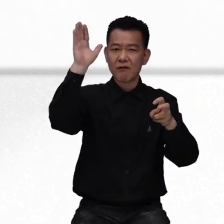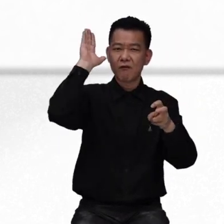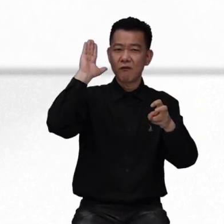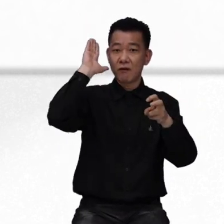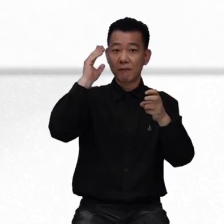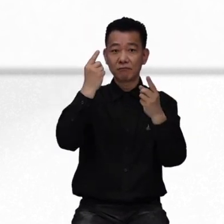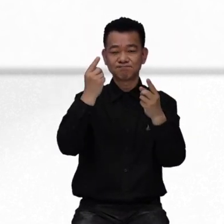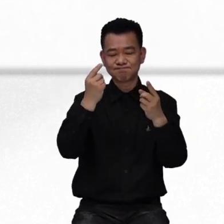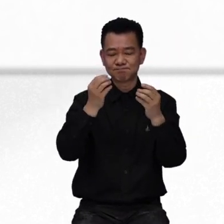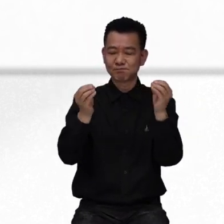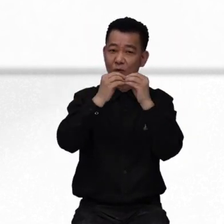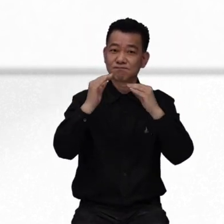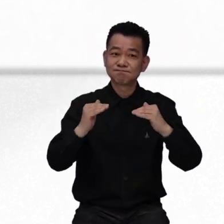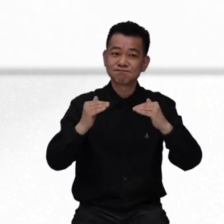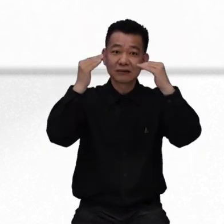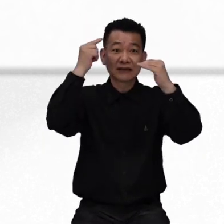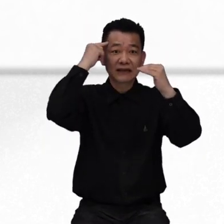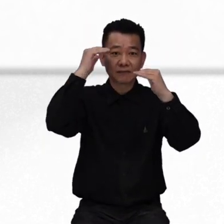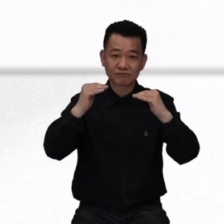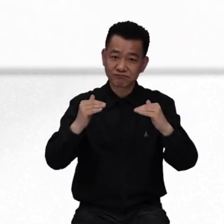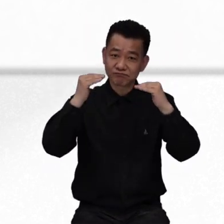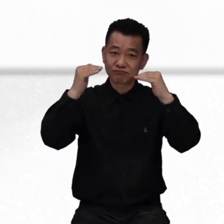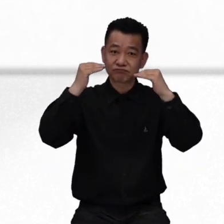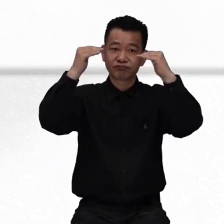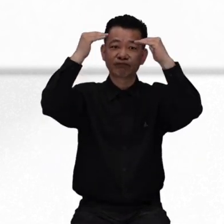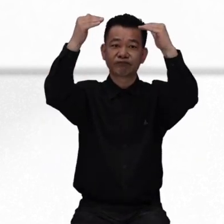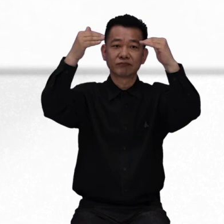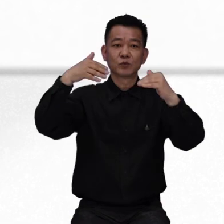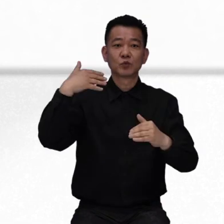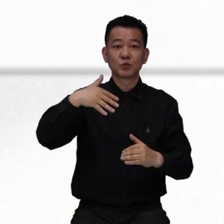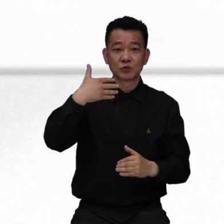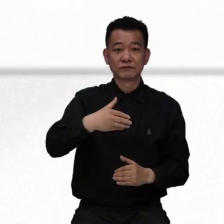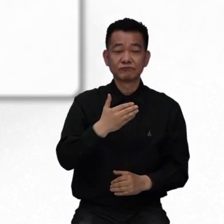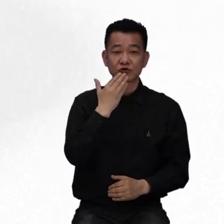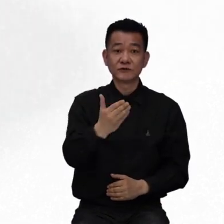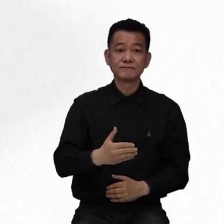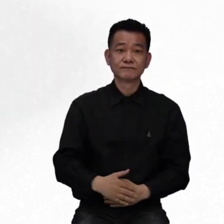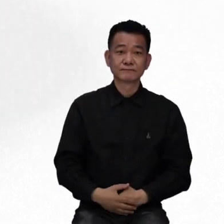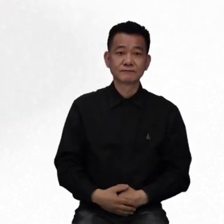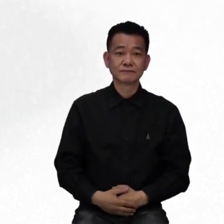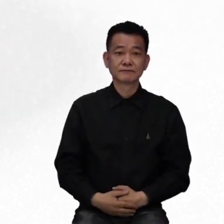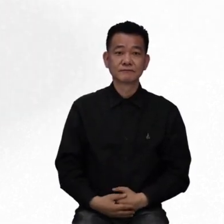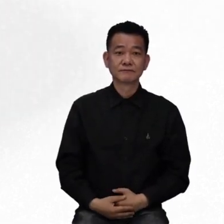disabilities as persons with equal rights to all other people.